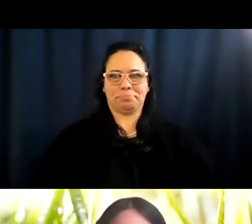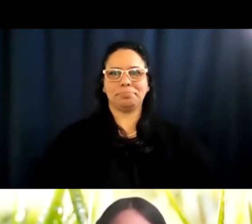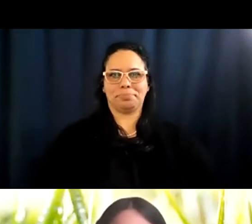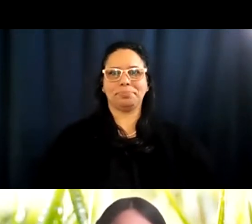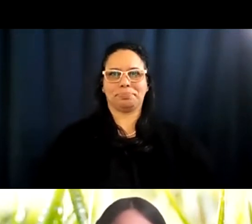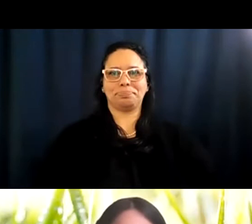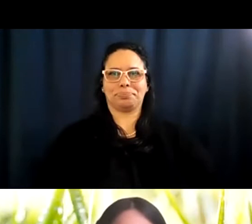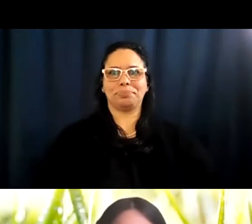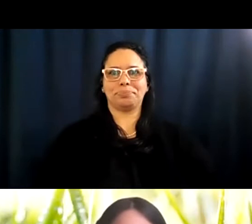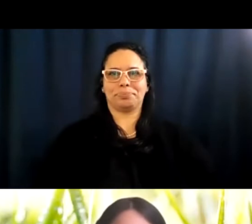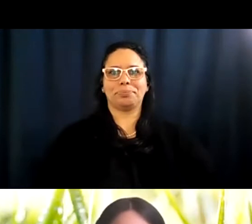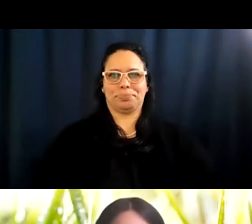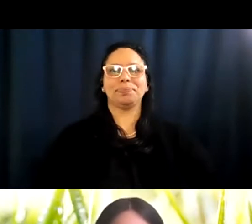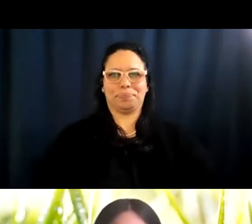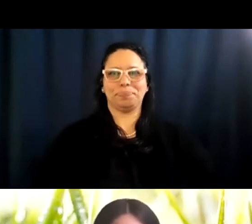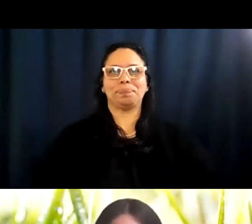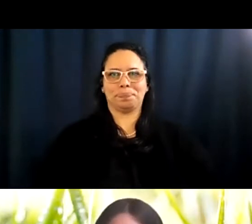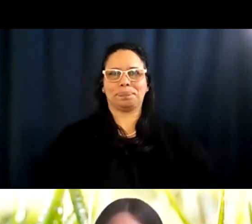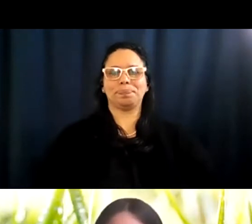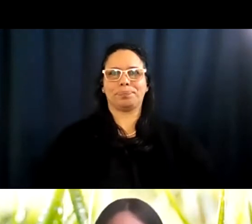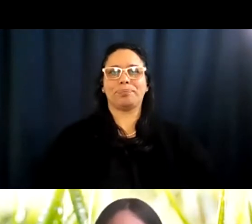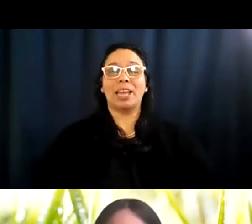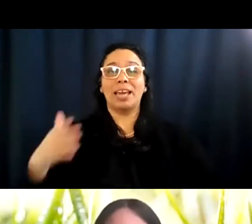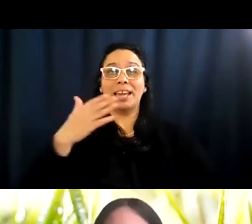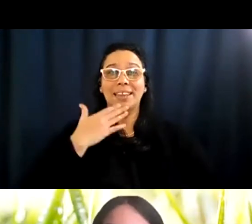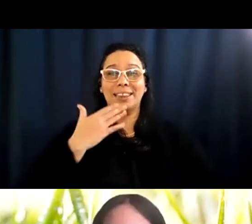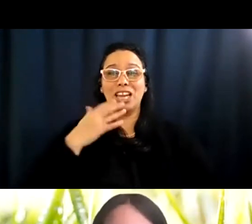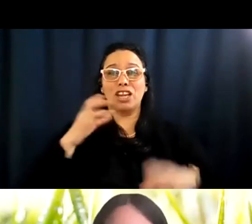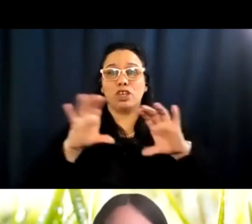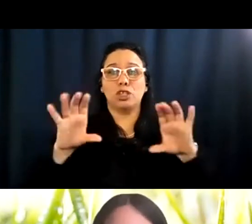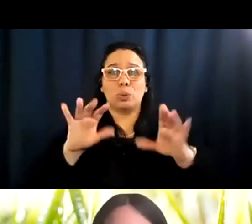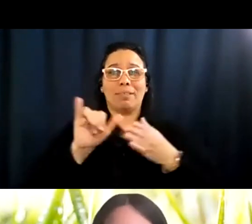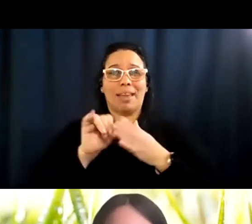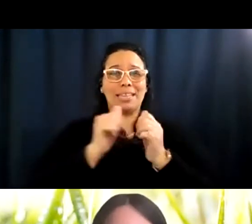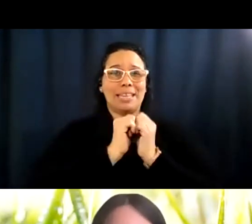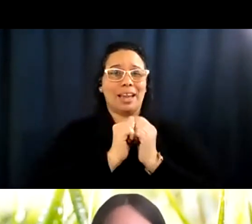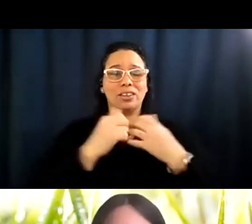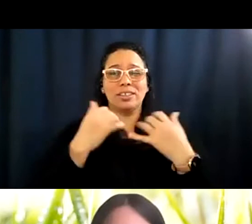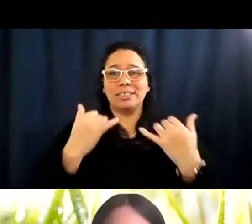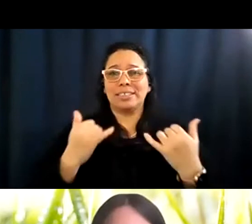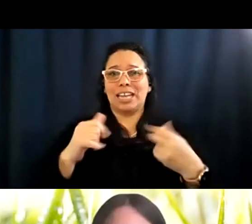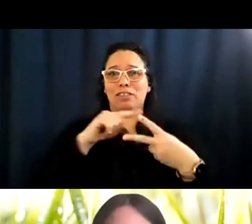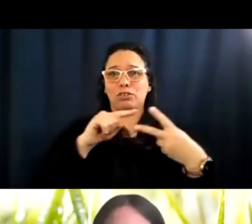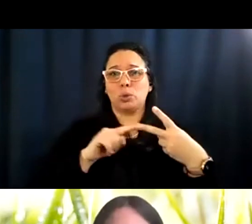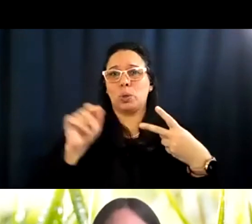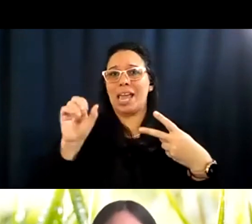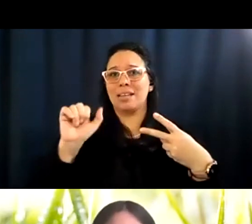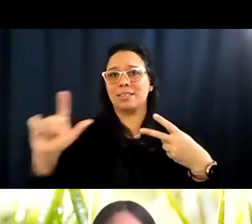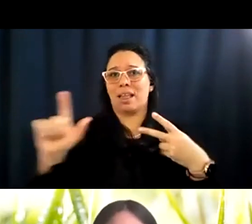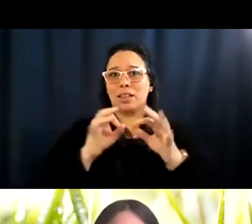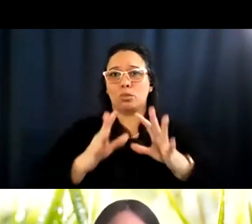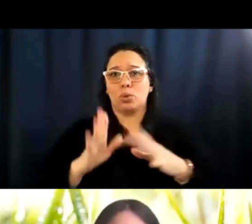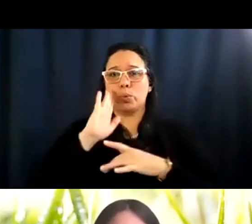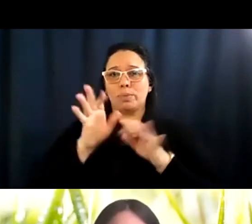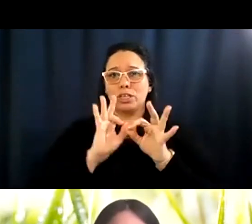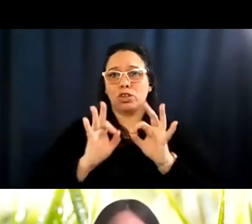Thank you for doing that with us together. Today we have with us two ASL interpreters who will be interpreting the